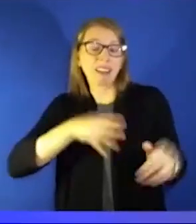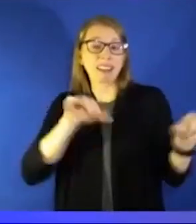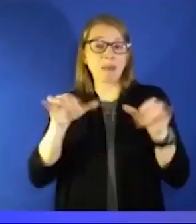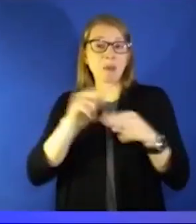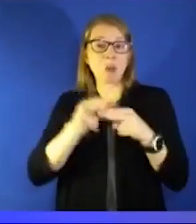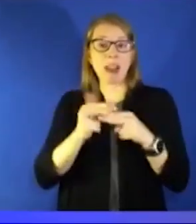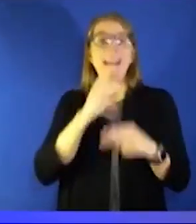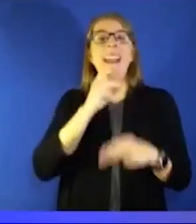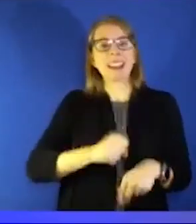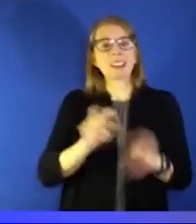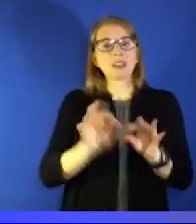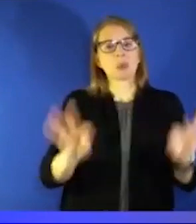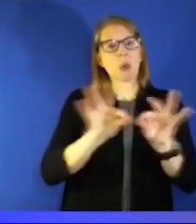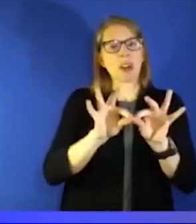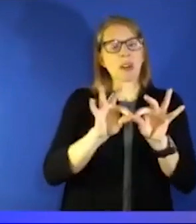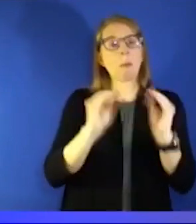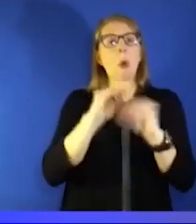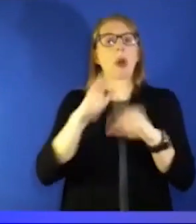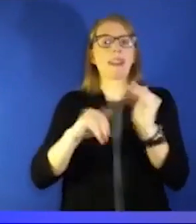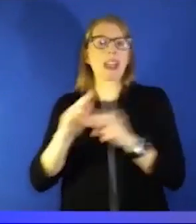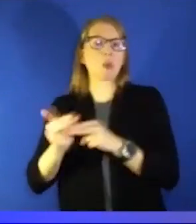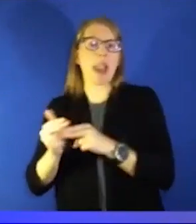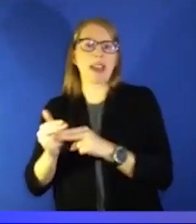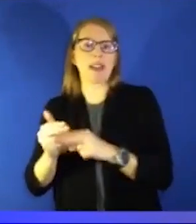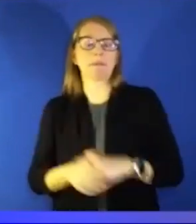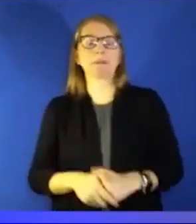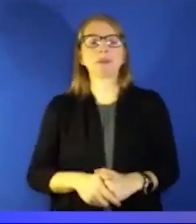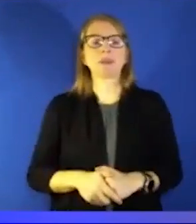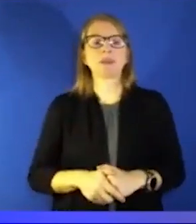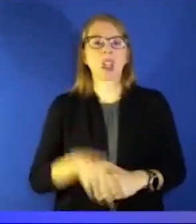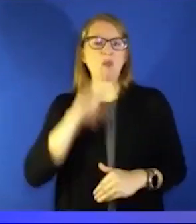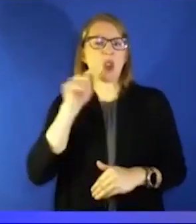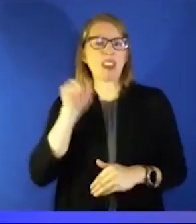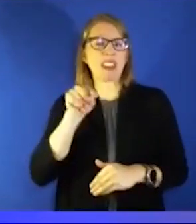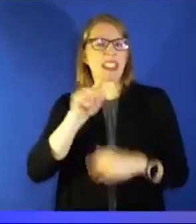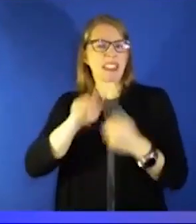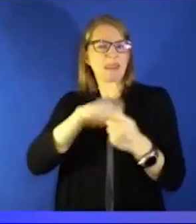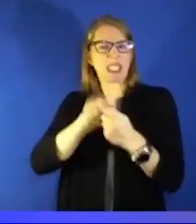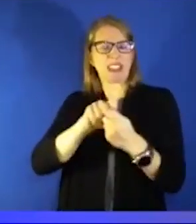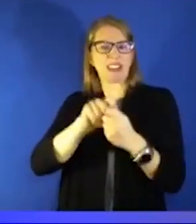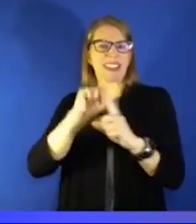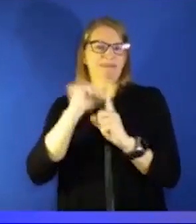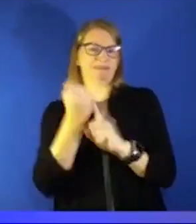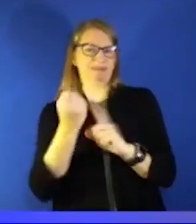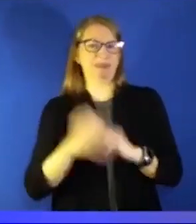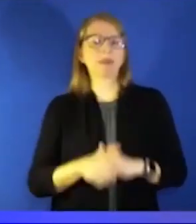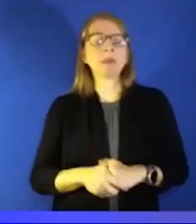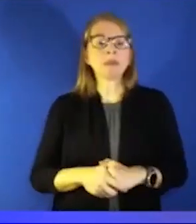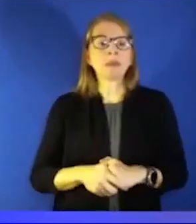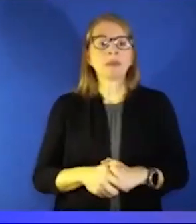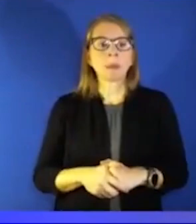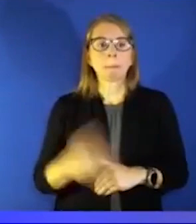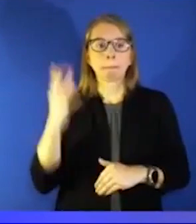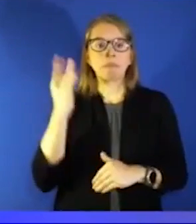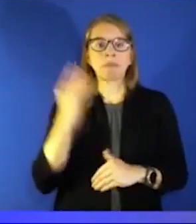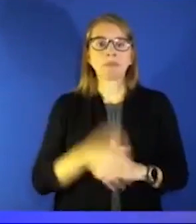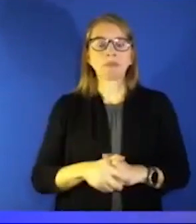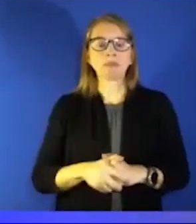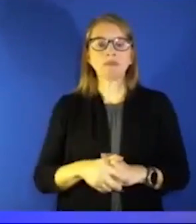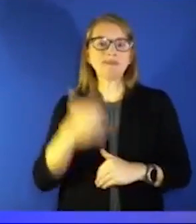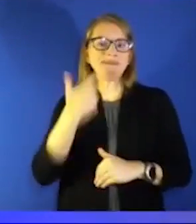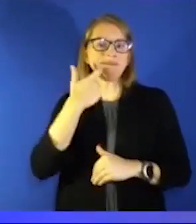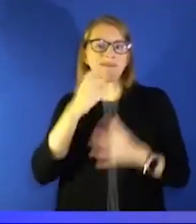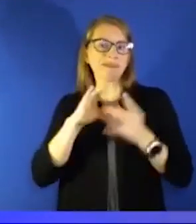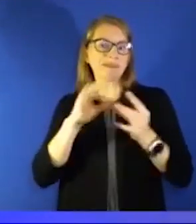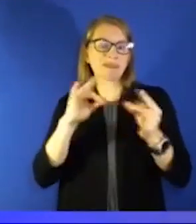matters more than the weight in this particular set of circumstances because of what I just said about the young